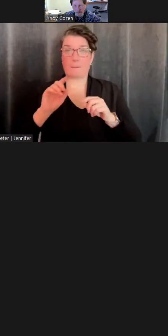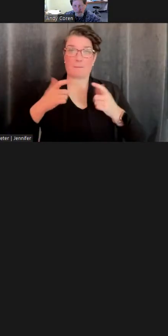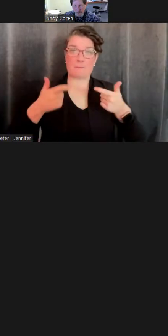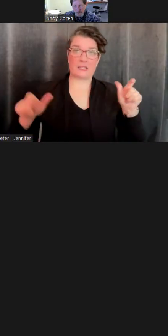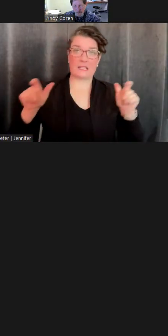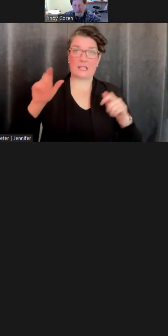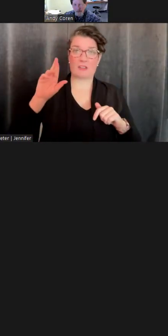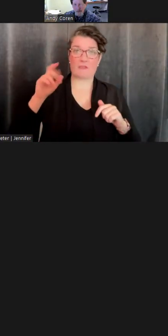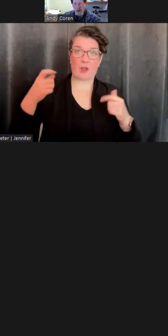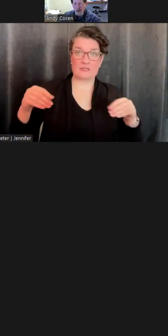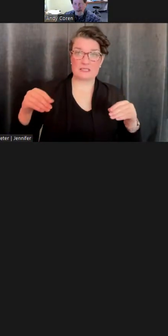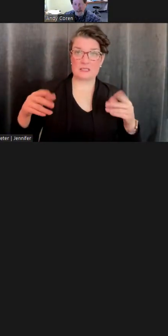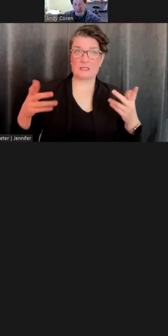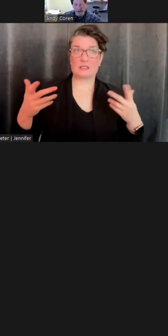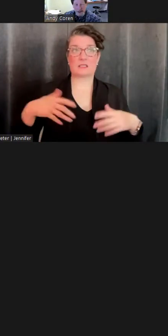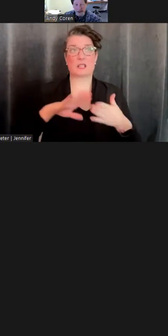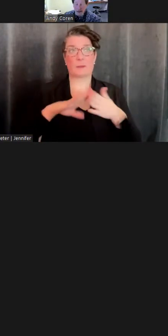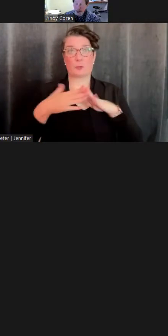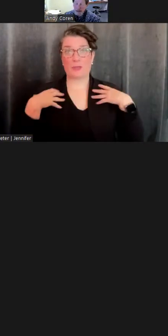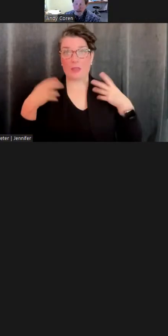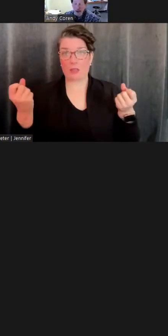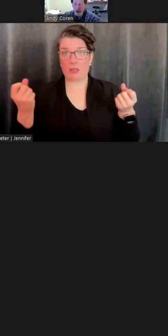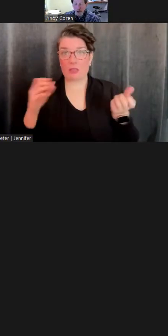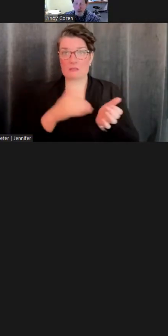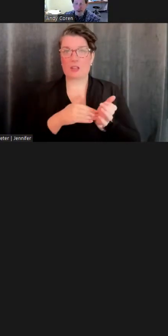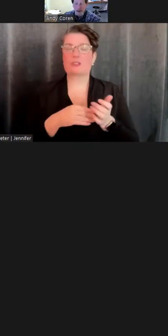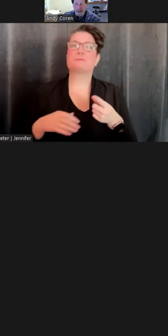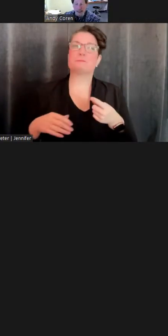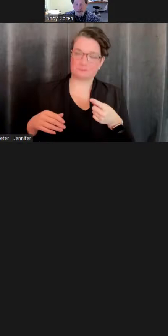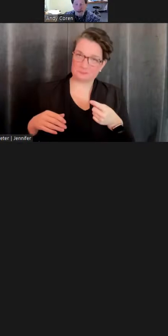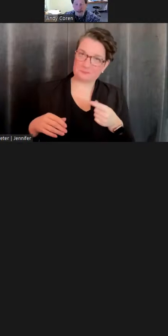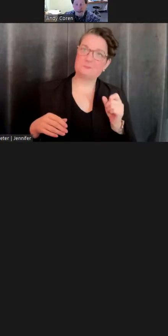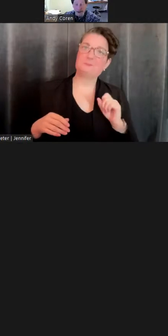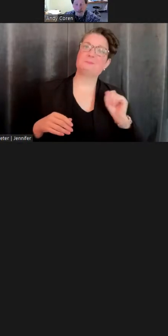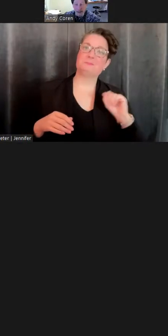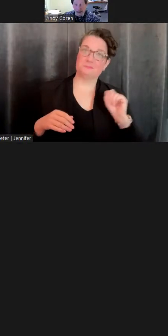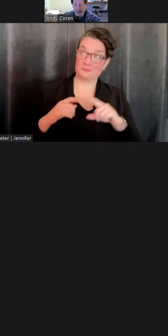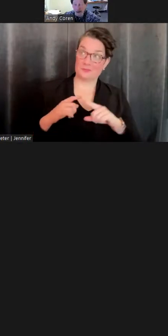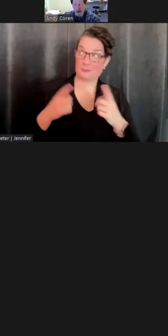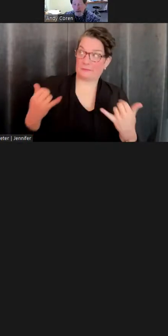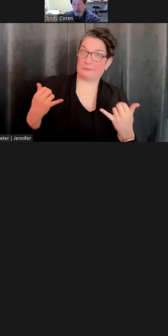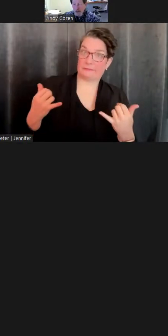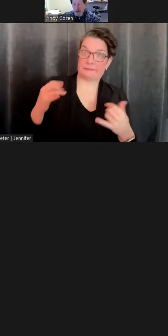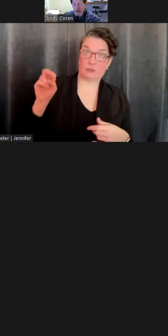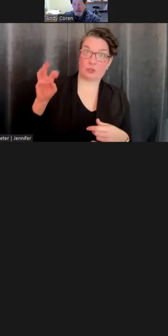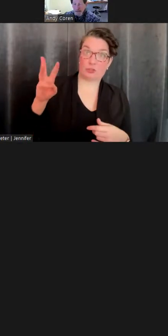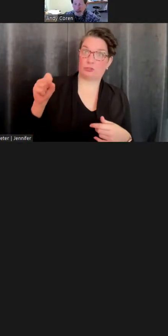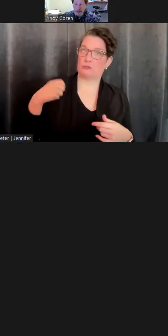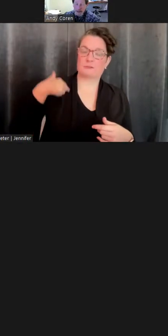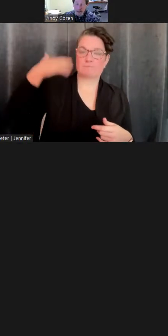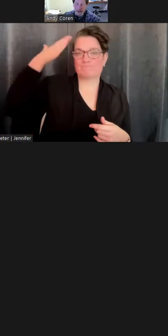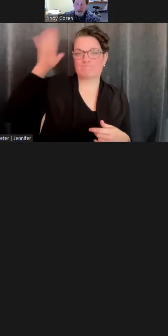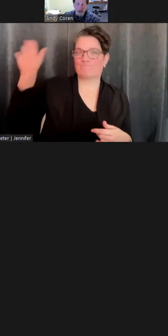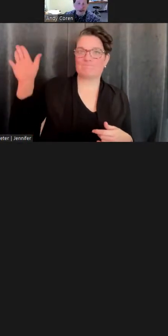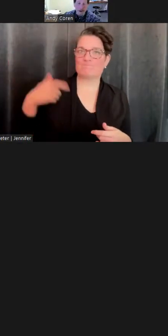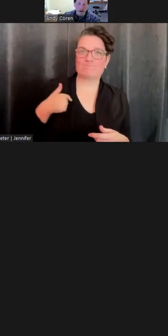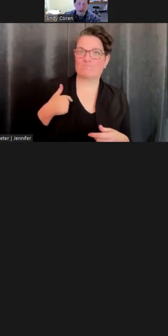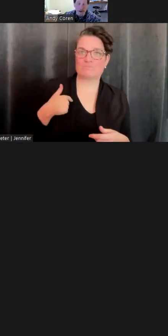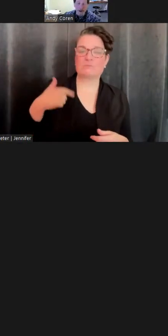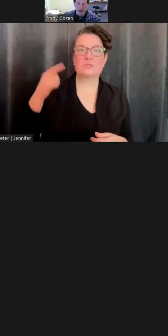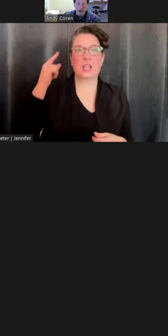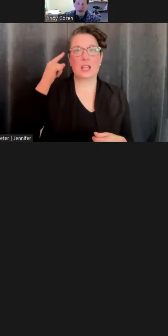health centers? Yes, and I don't know what the status of that is right now. I think that